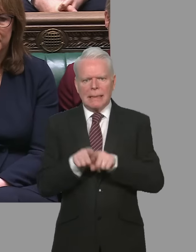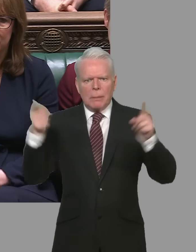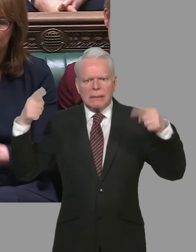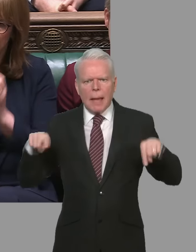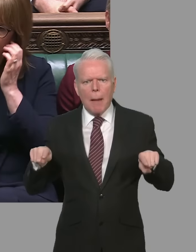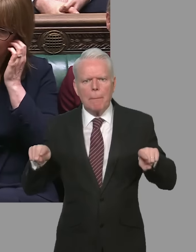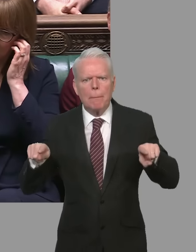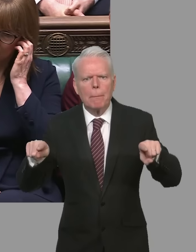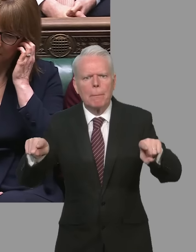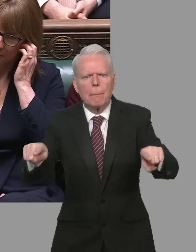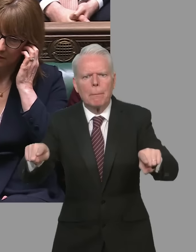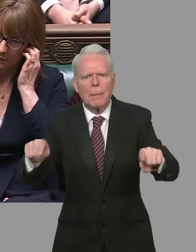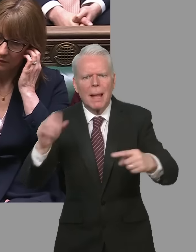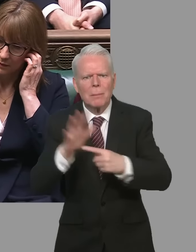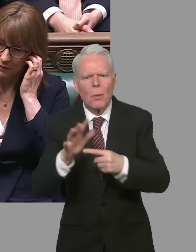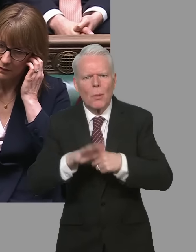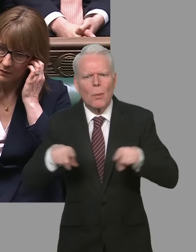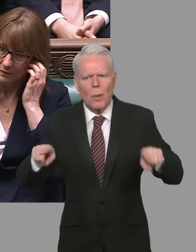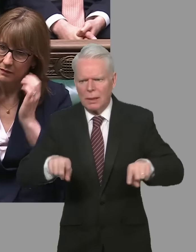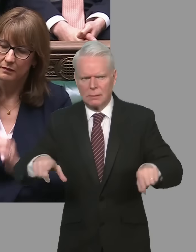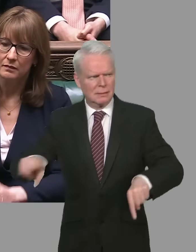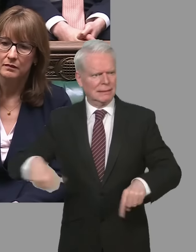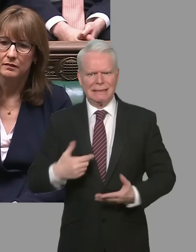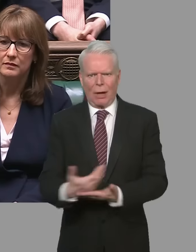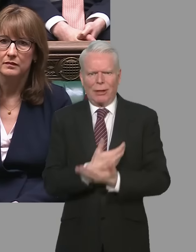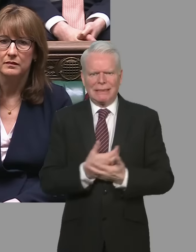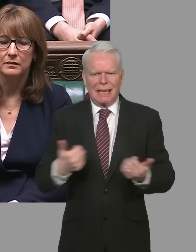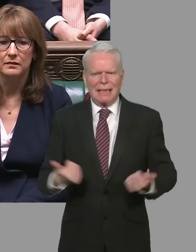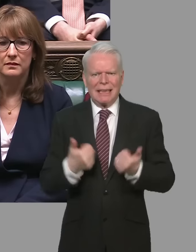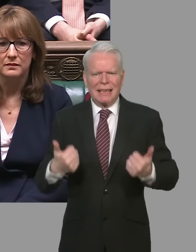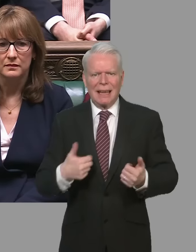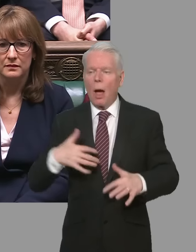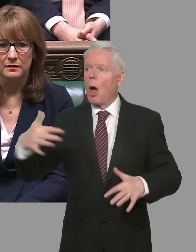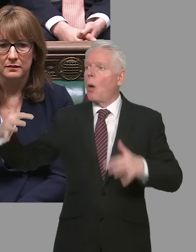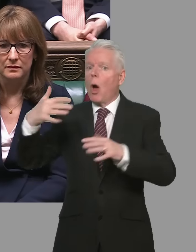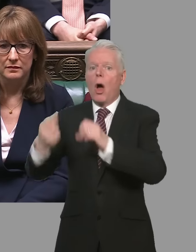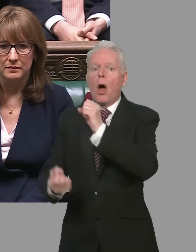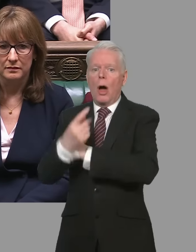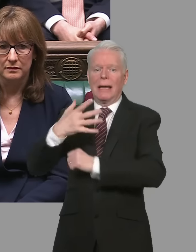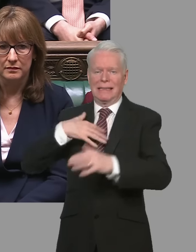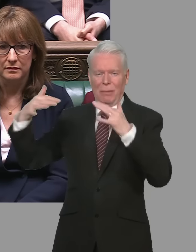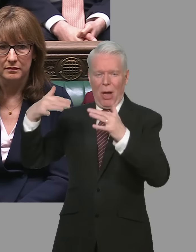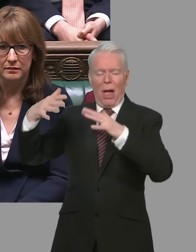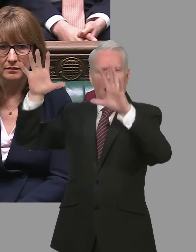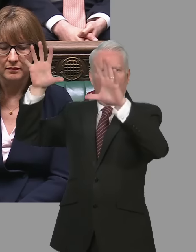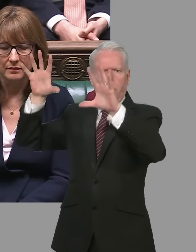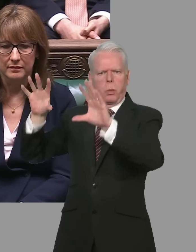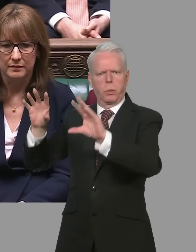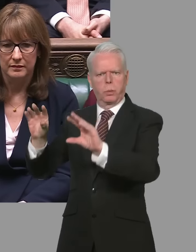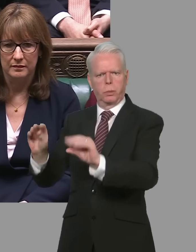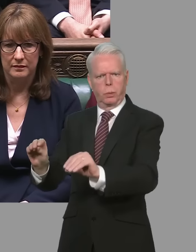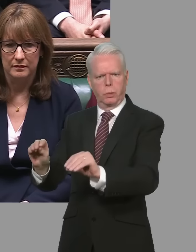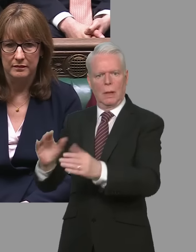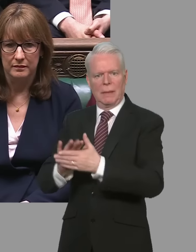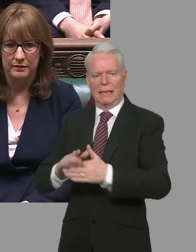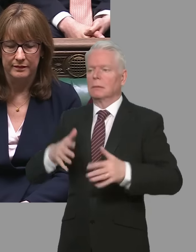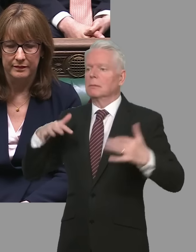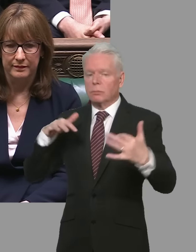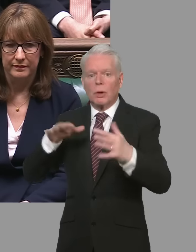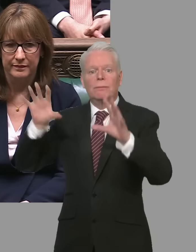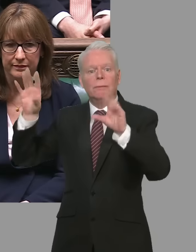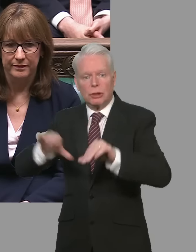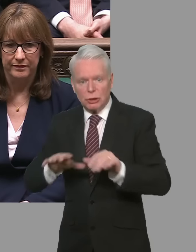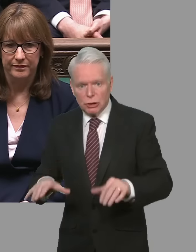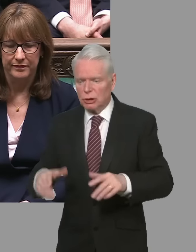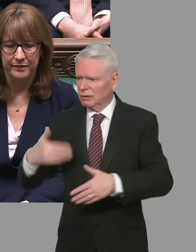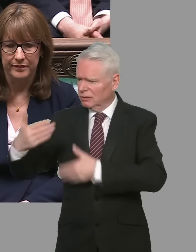She wanted to join the war. She didn't think through the consequences, and now she doesn't know where she stands on the most important